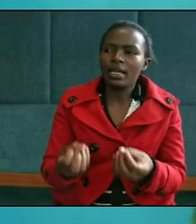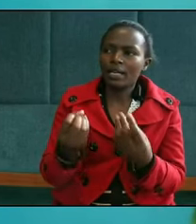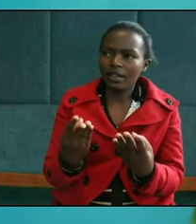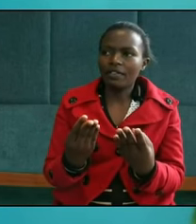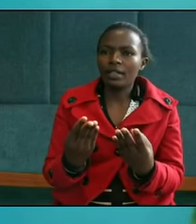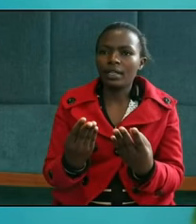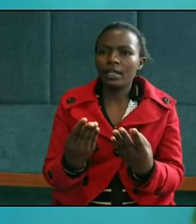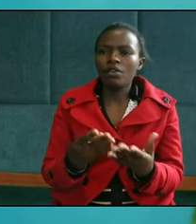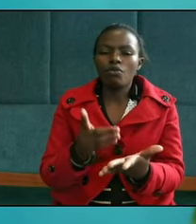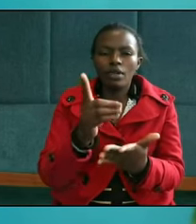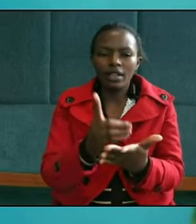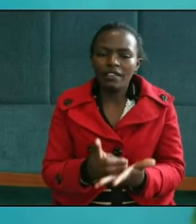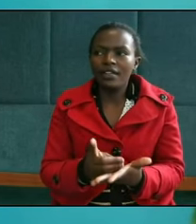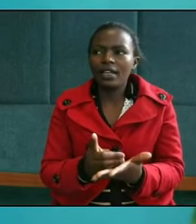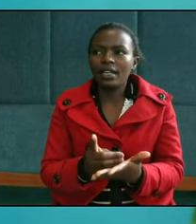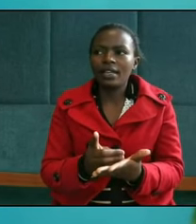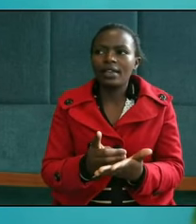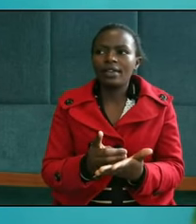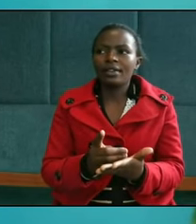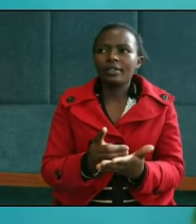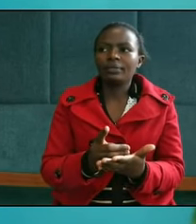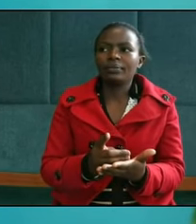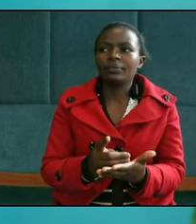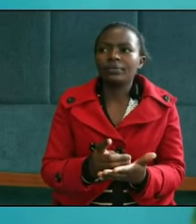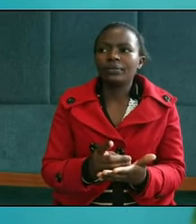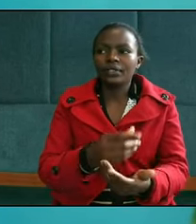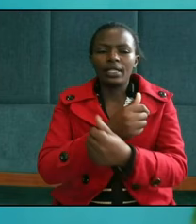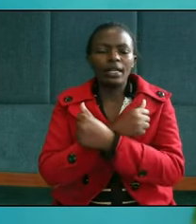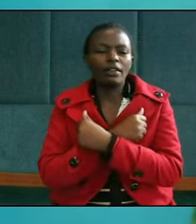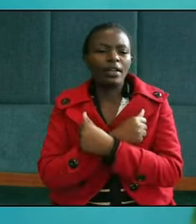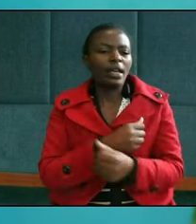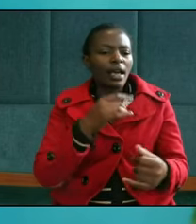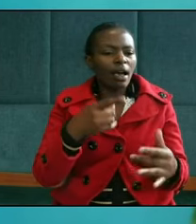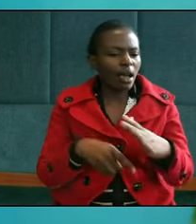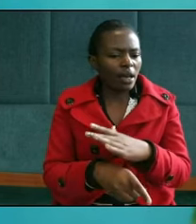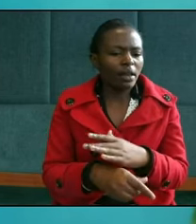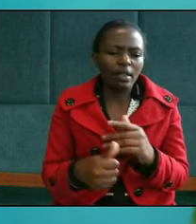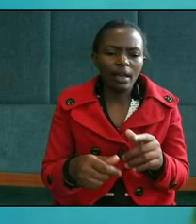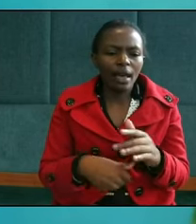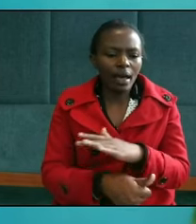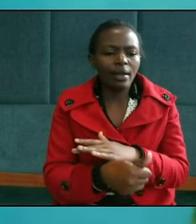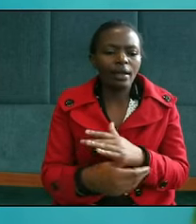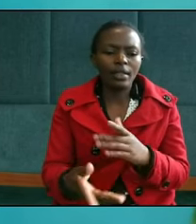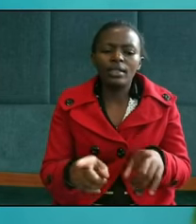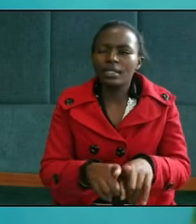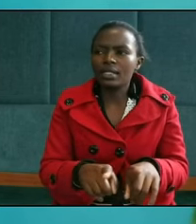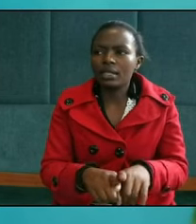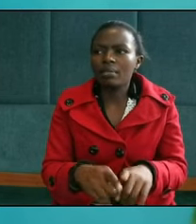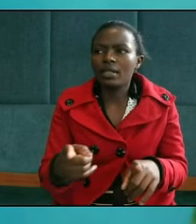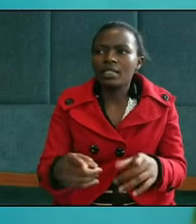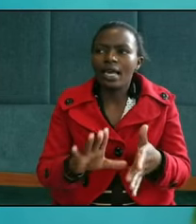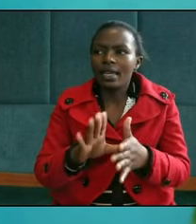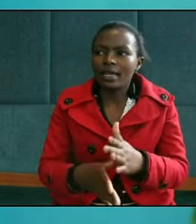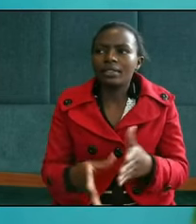divine favor. Under the figure of the early and the latter rain that falls in the eastern lands at seed time and